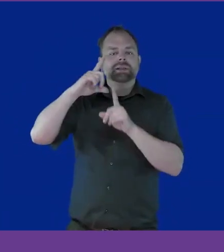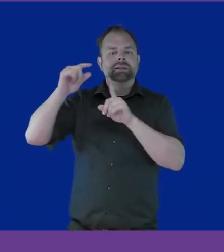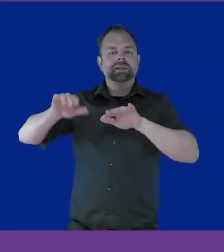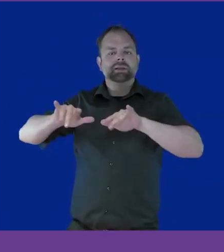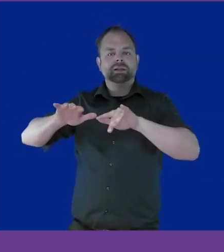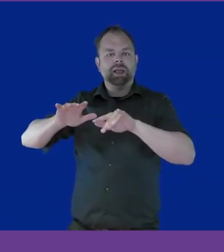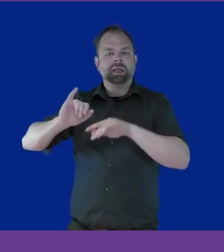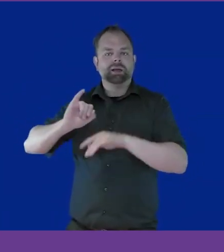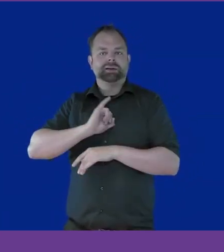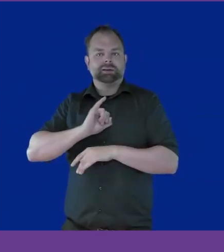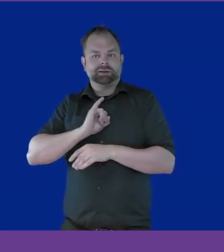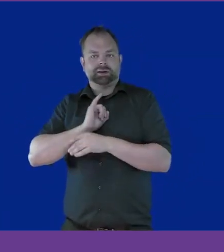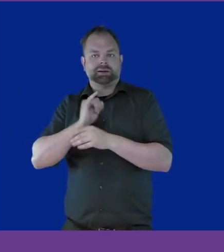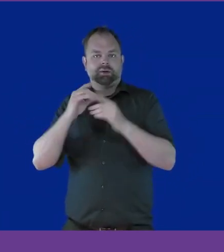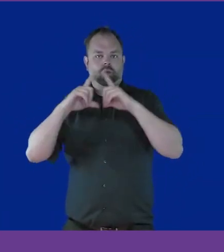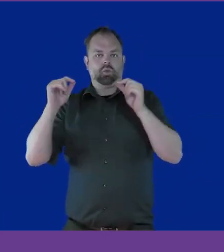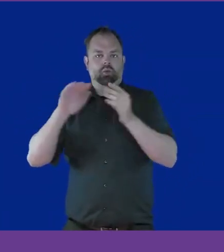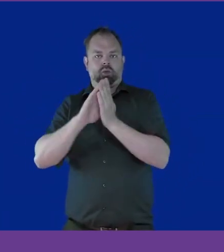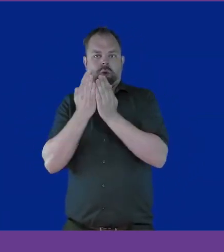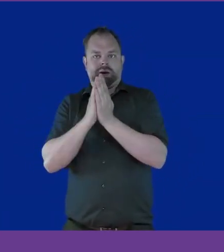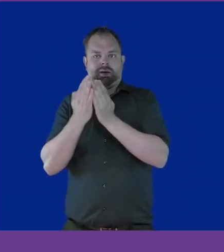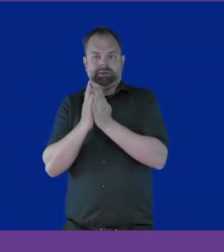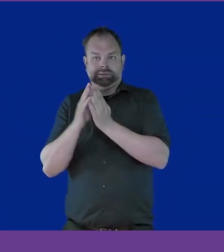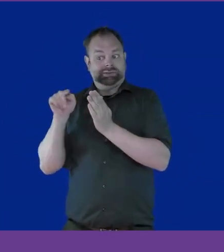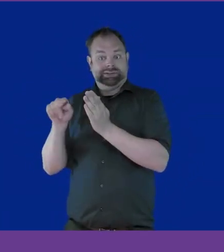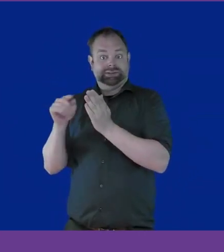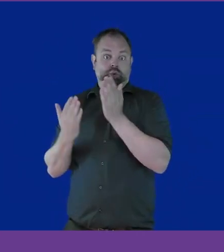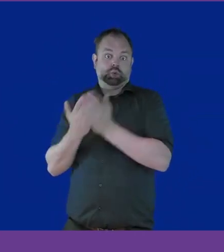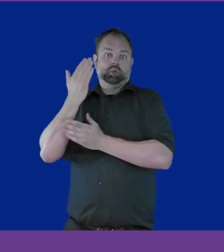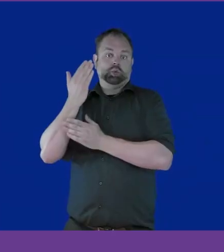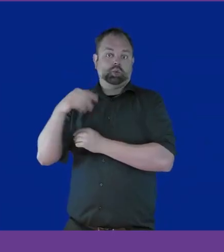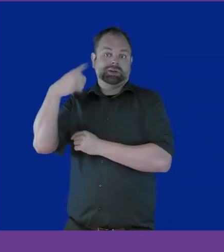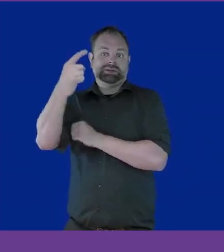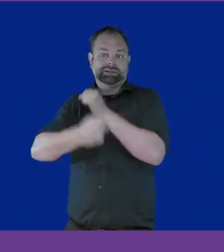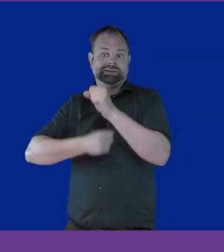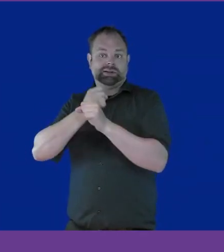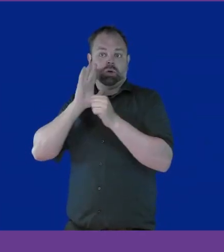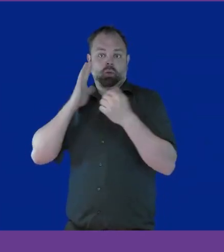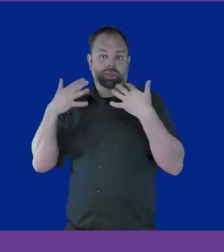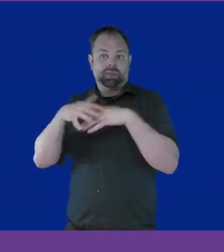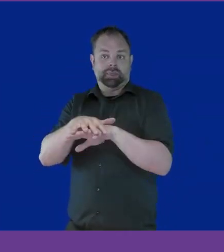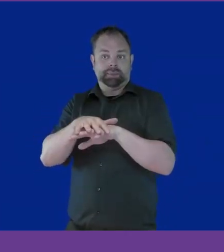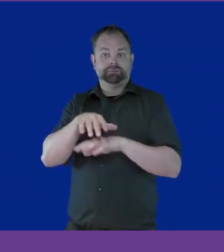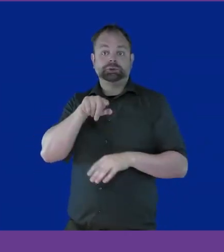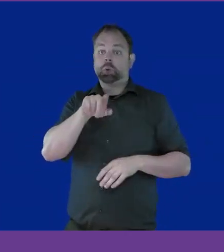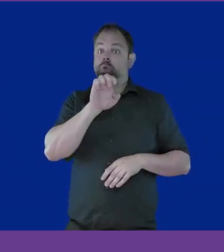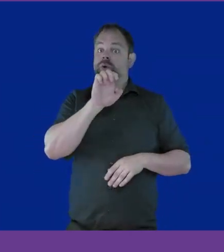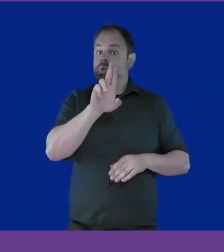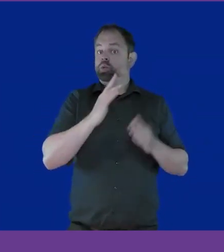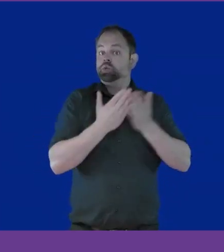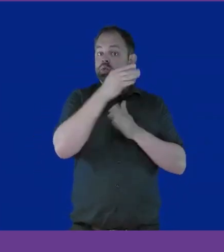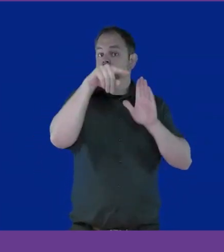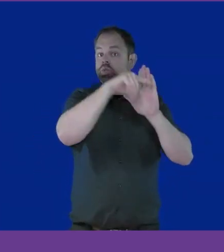can be used for authentication, is under the eIDAS regulation,